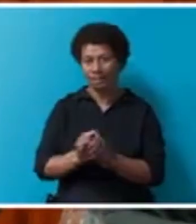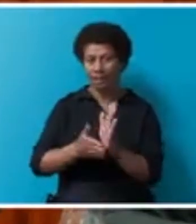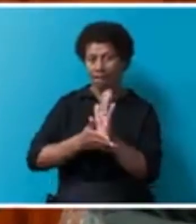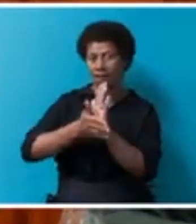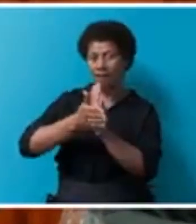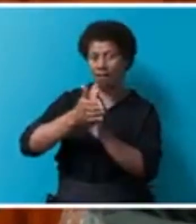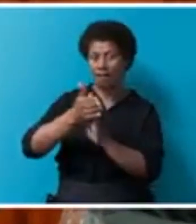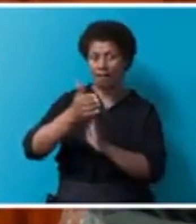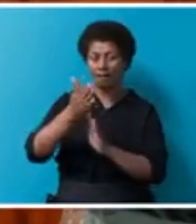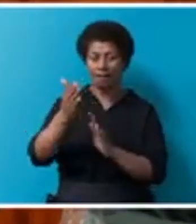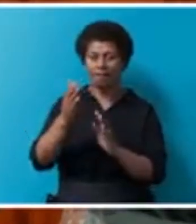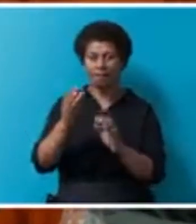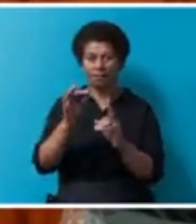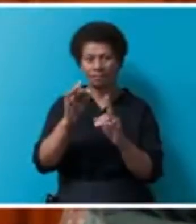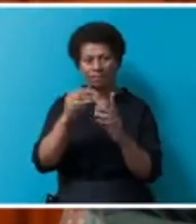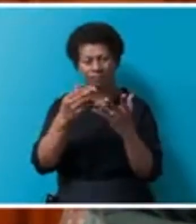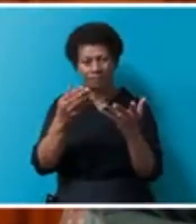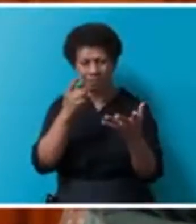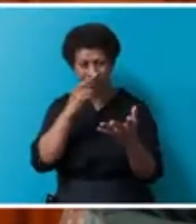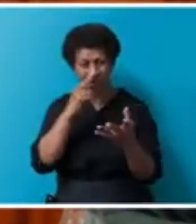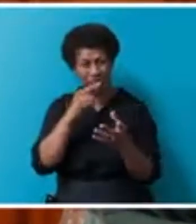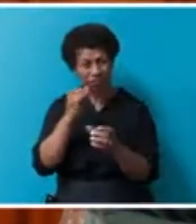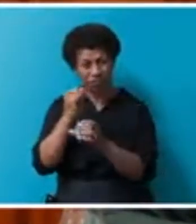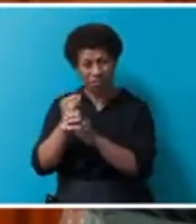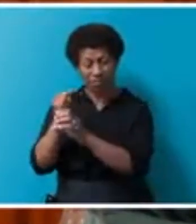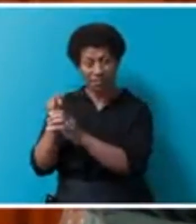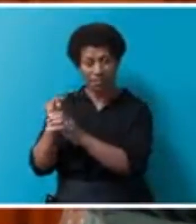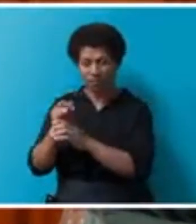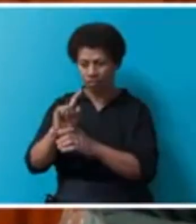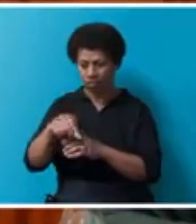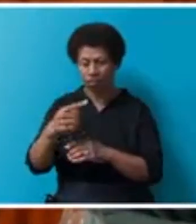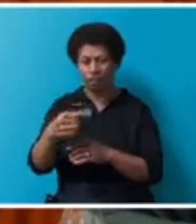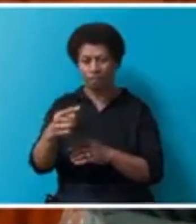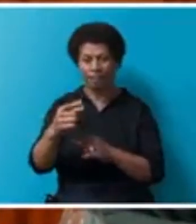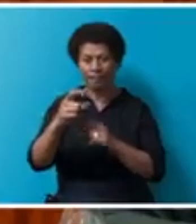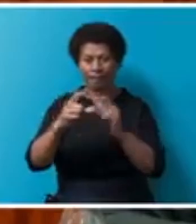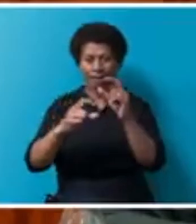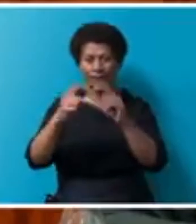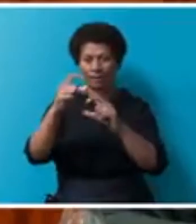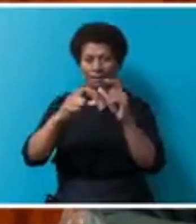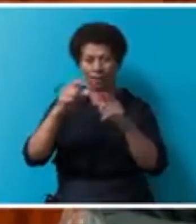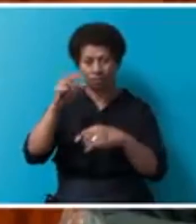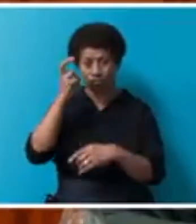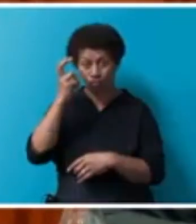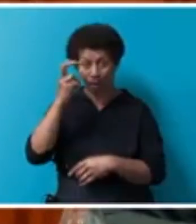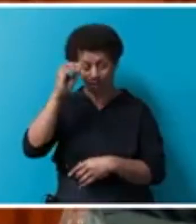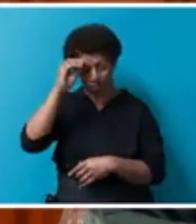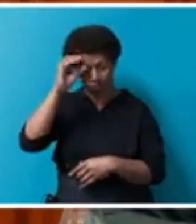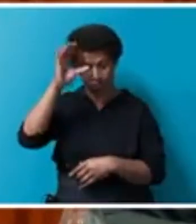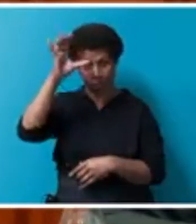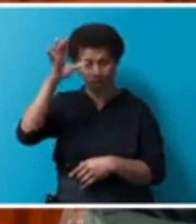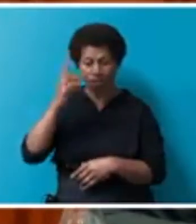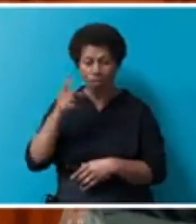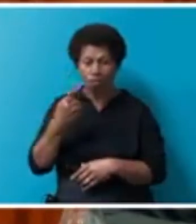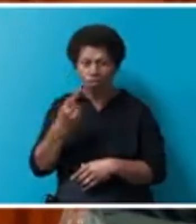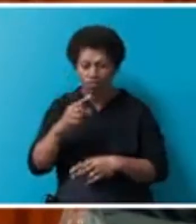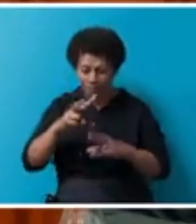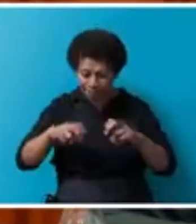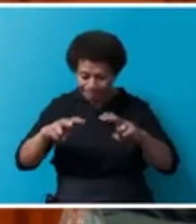prosecutions have restored confidence in the rule of law and will continue to build capacity through targeted training for investigators and